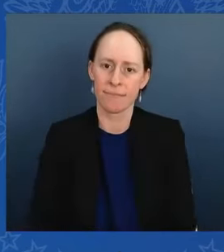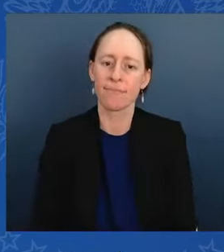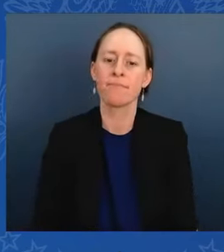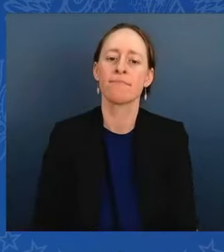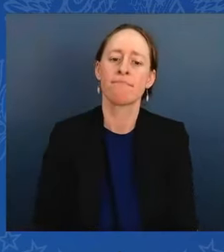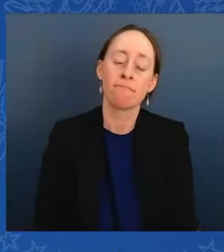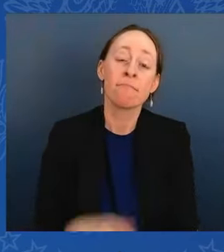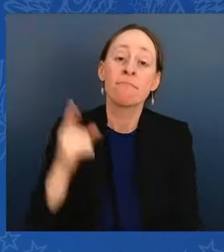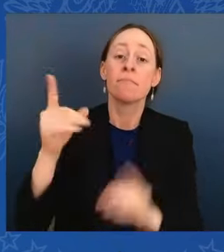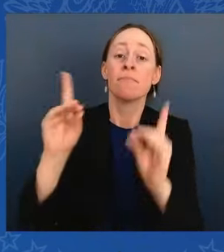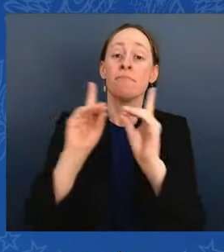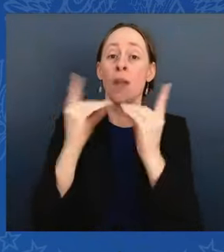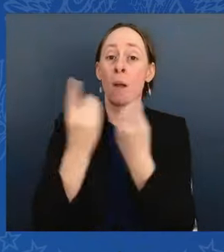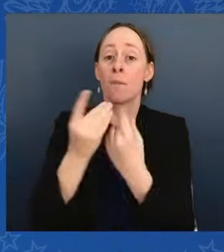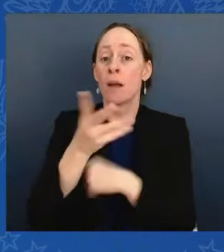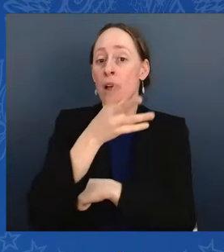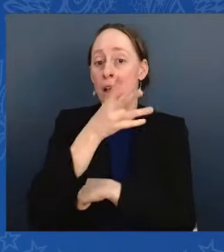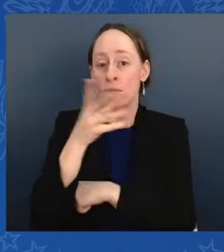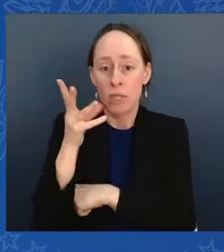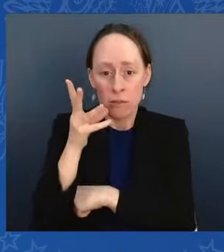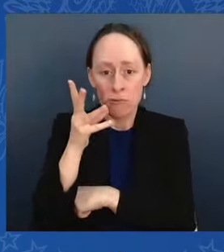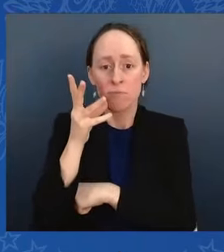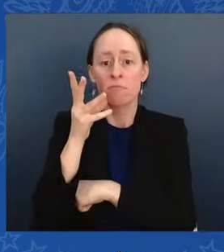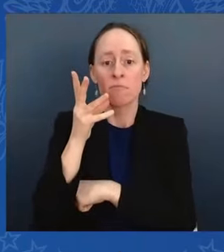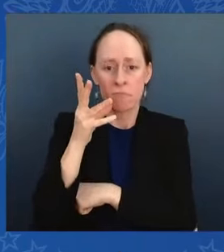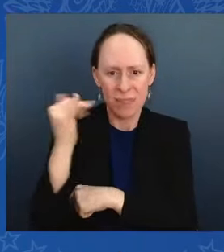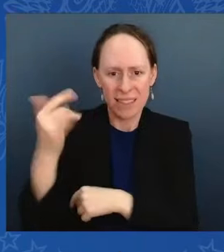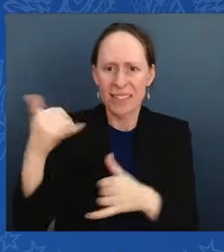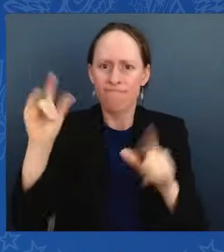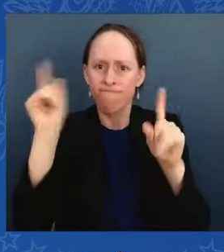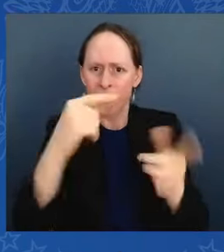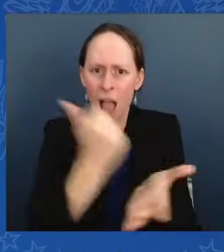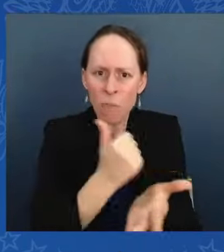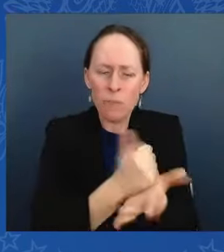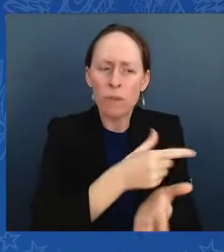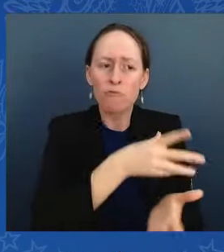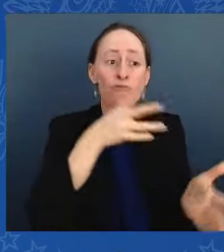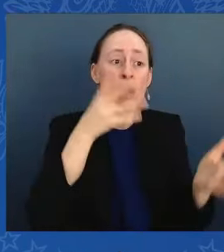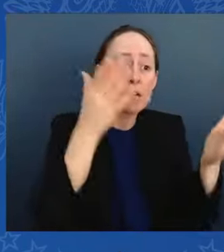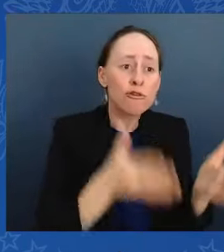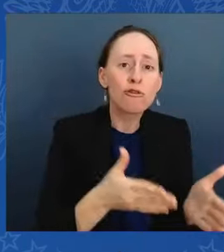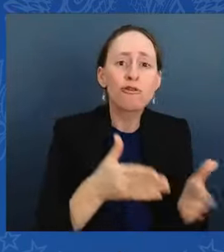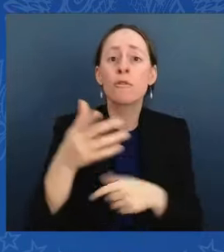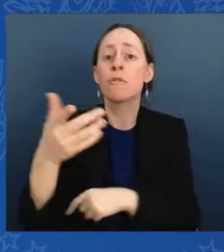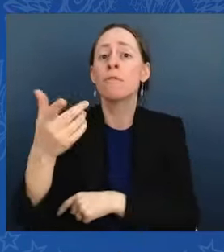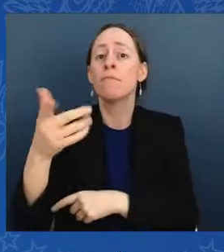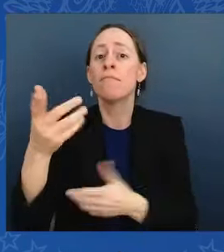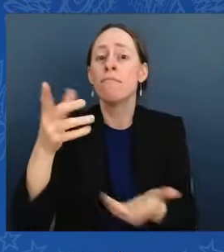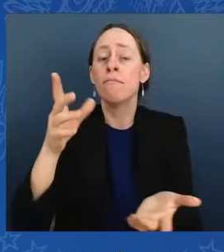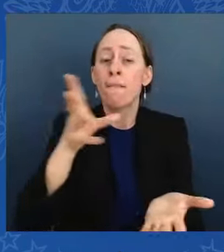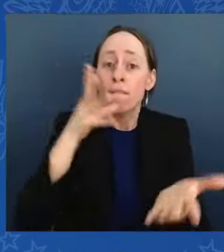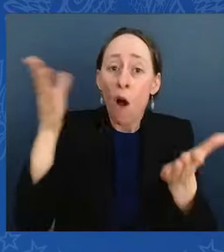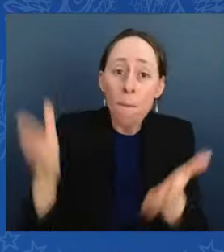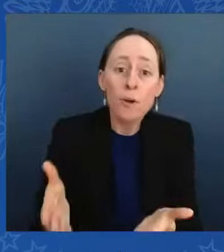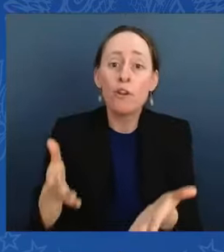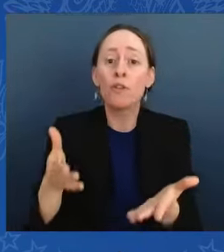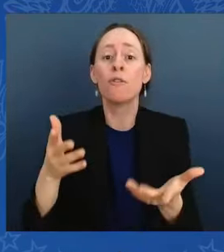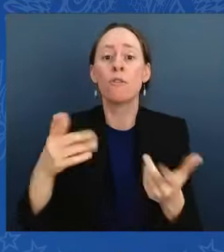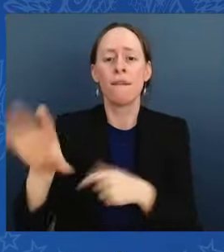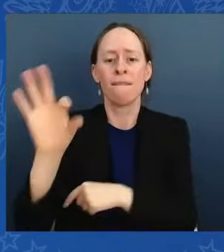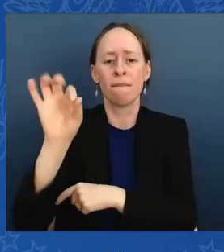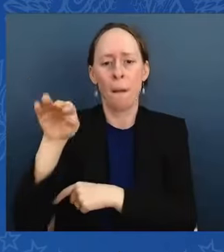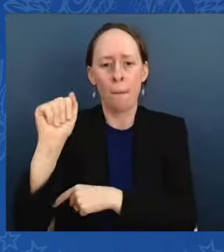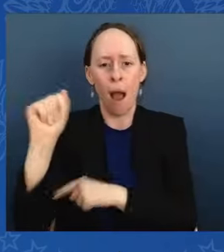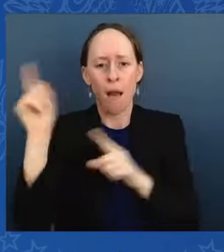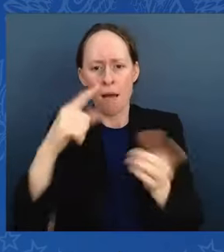ranchers, farmers, and small businesses. And as I said, the FEMA teams are knocking on doors to register people so they can receive assistance.